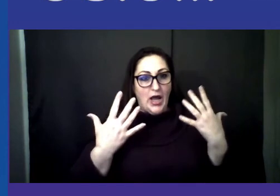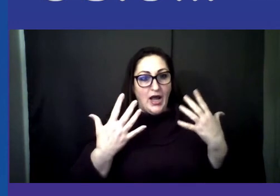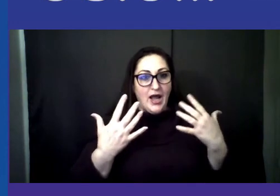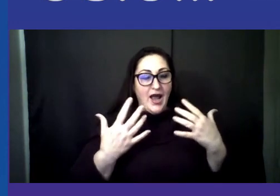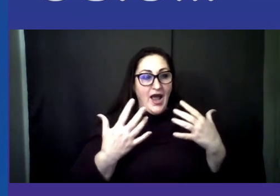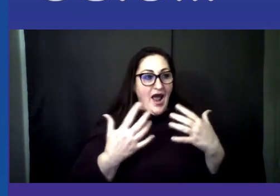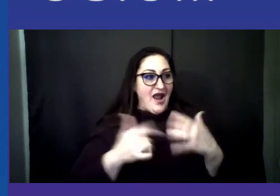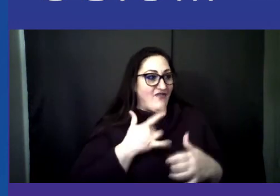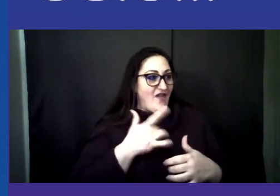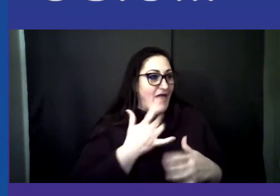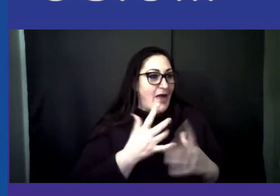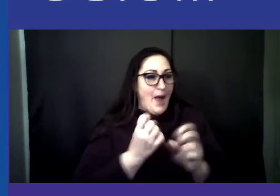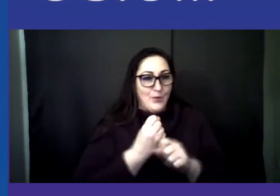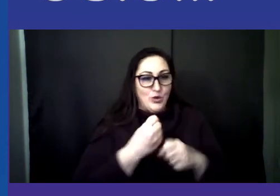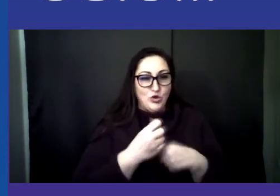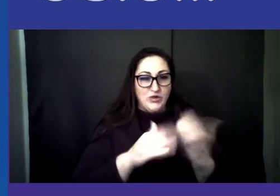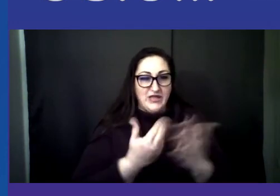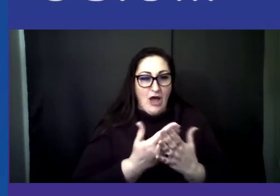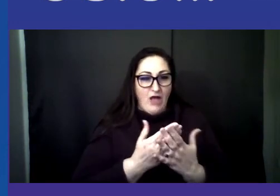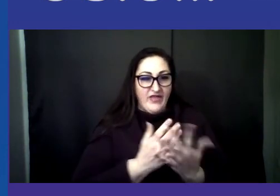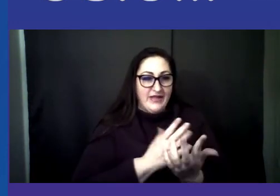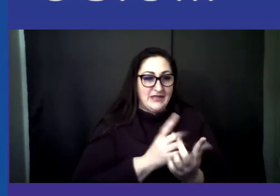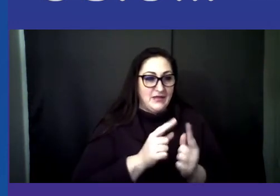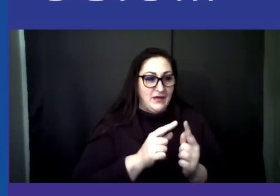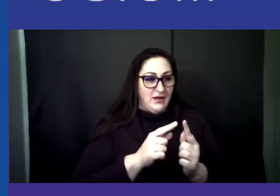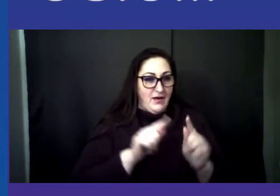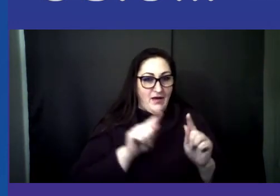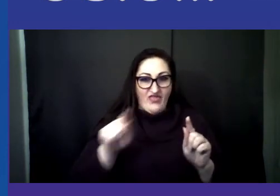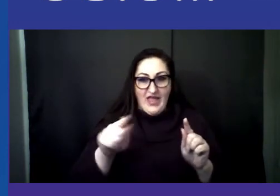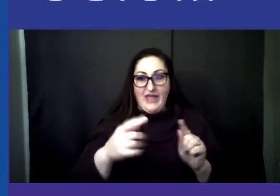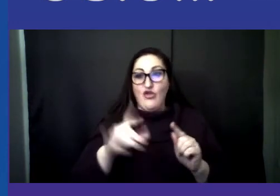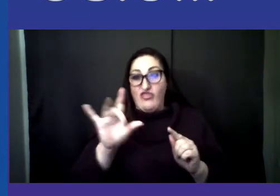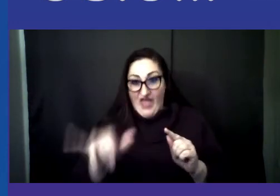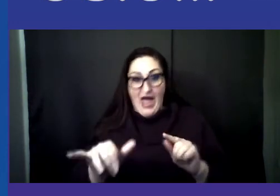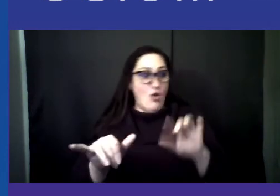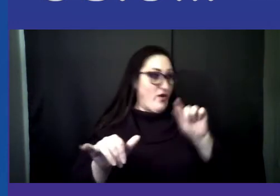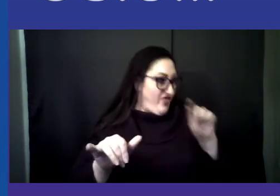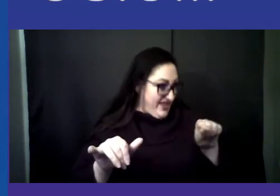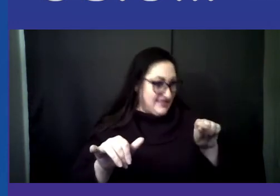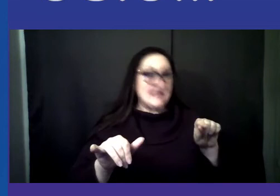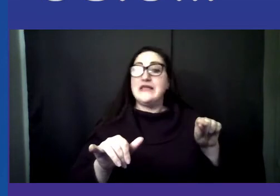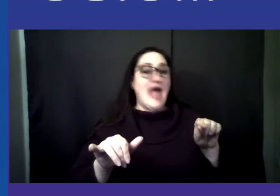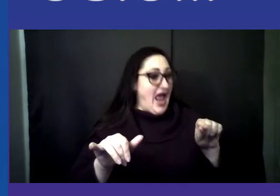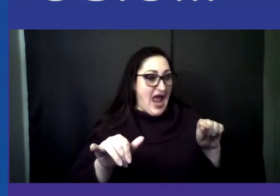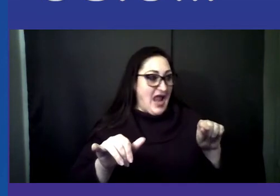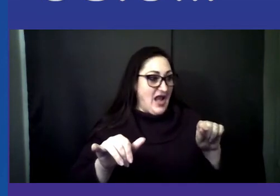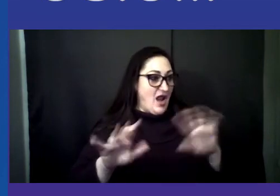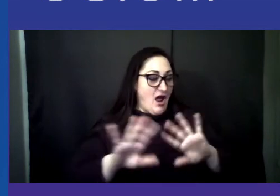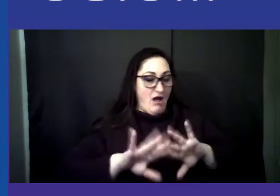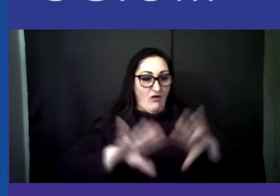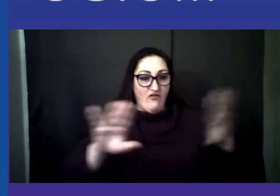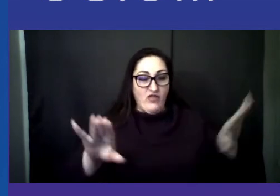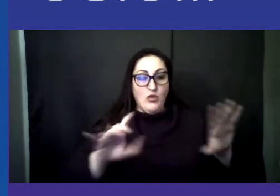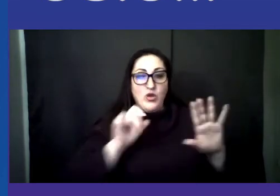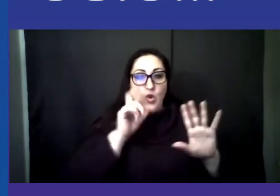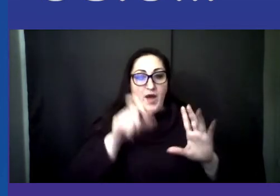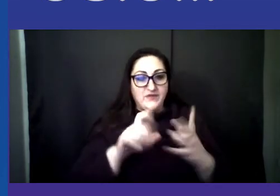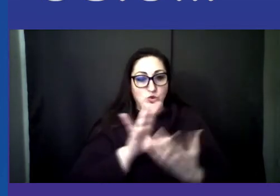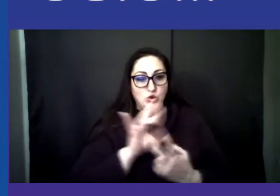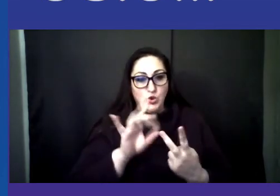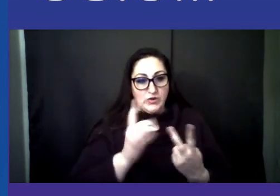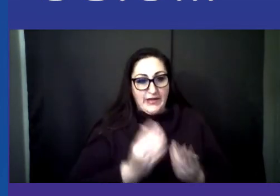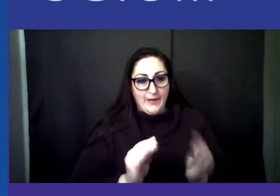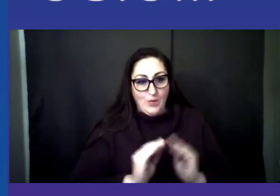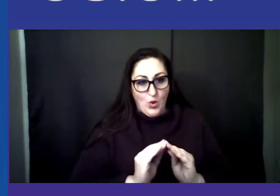maybe we don't have to choose. And so I hope to leave evidence of a method